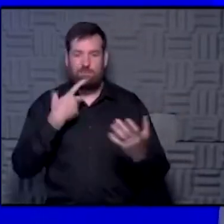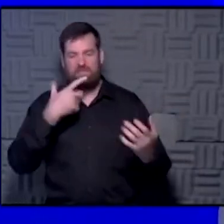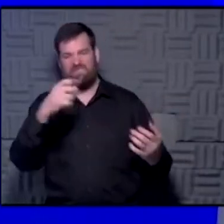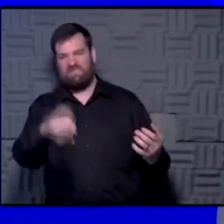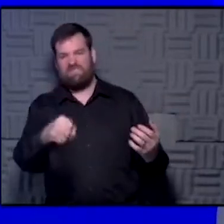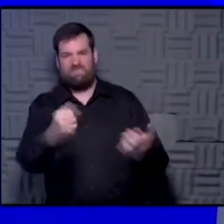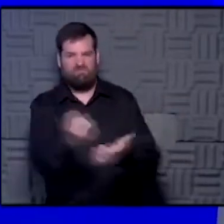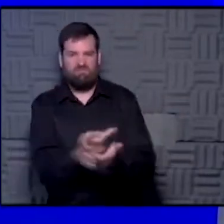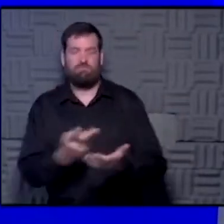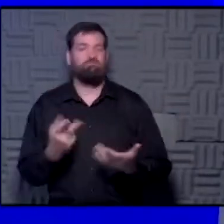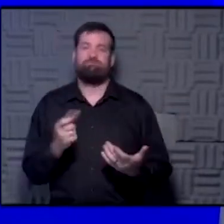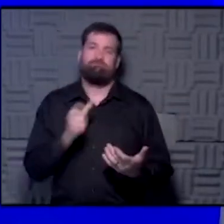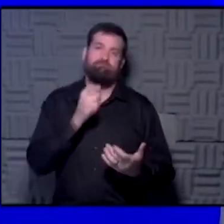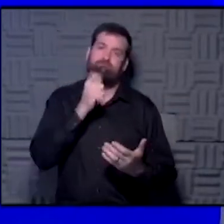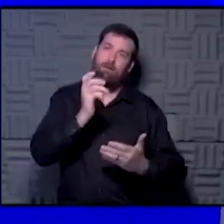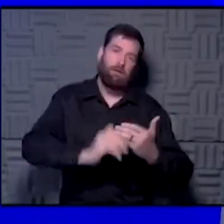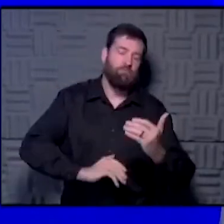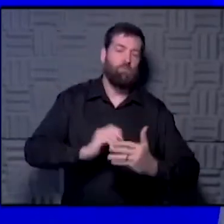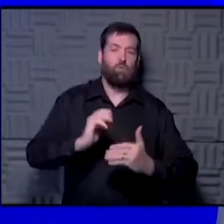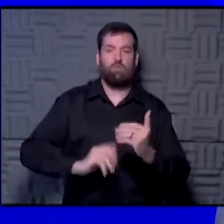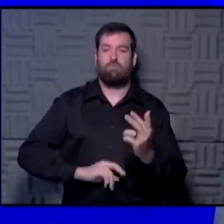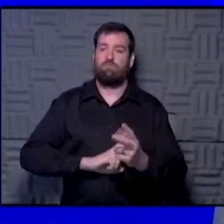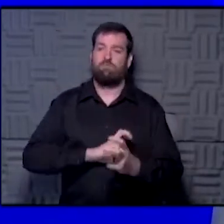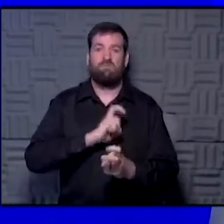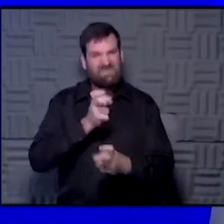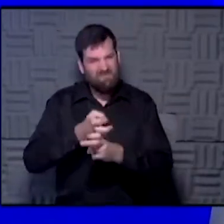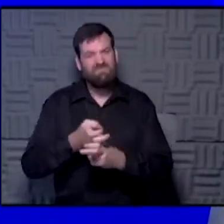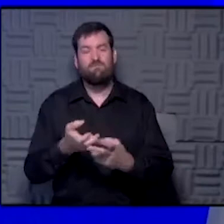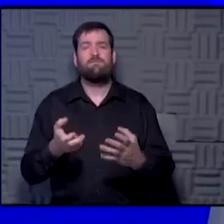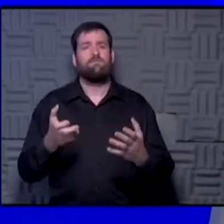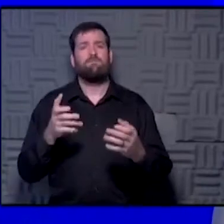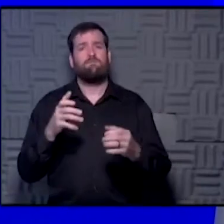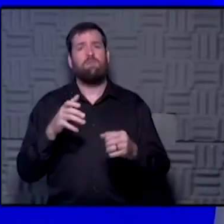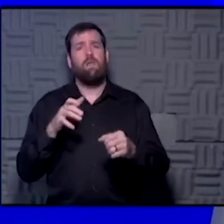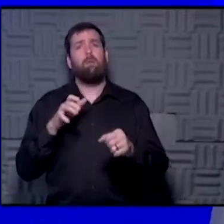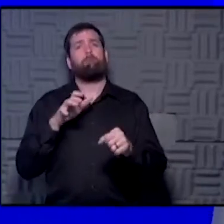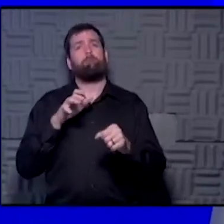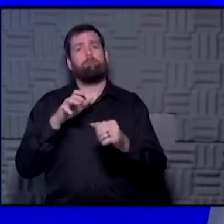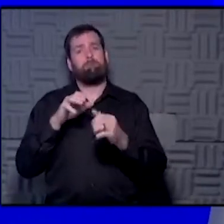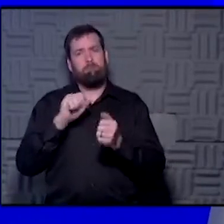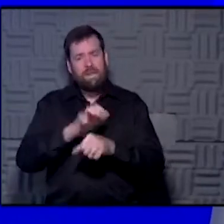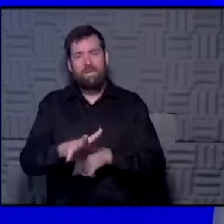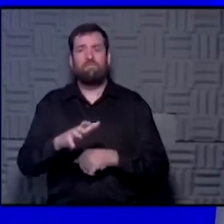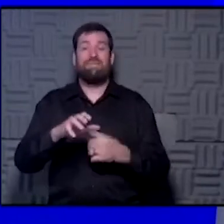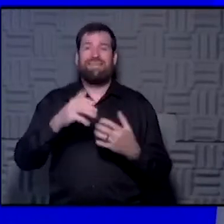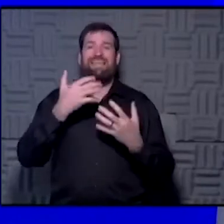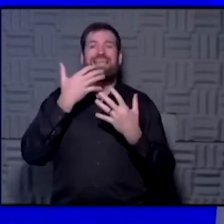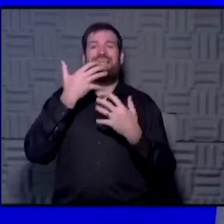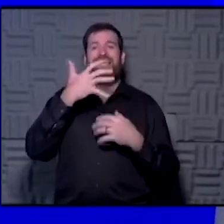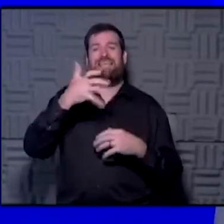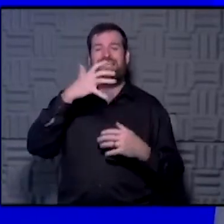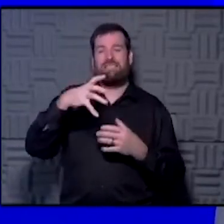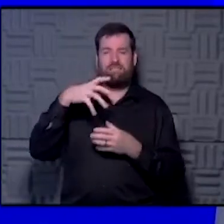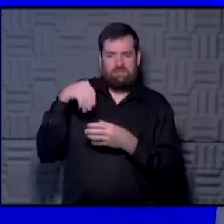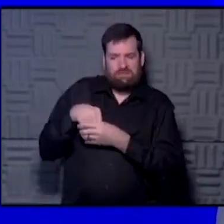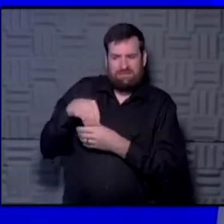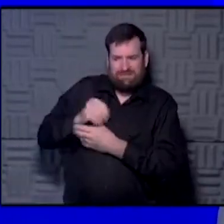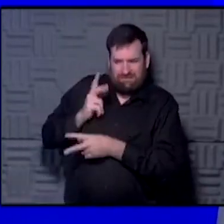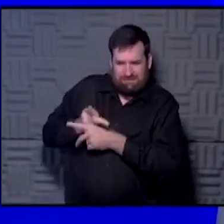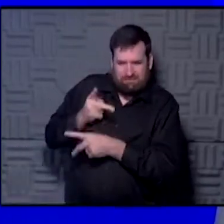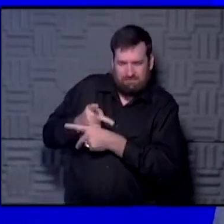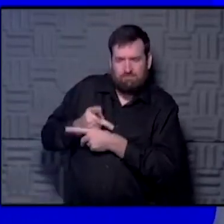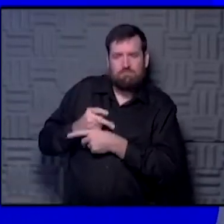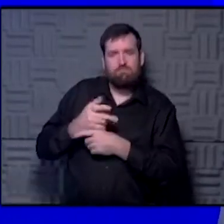it is so uncomfortable. It is difficult. You'll have plenty of gas exchange, but the heat that will be retained will be probably